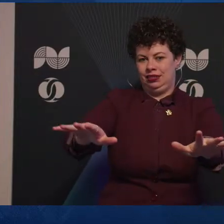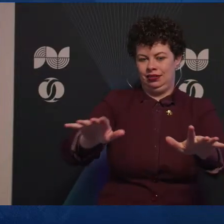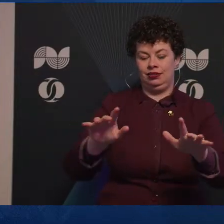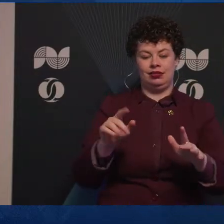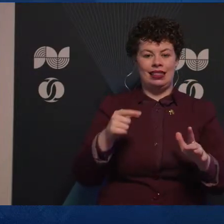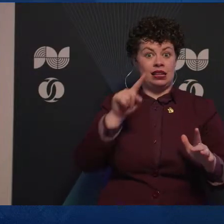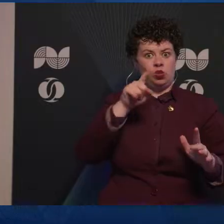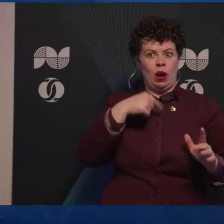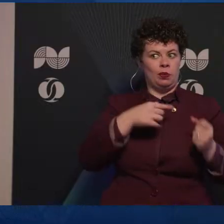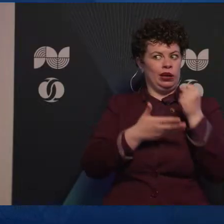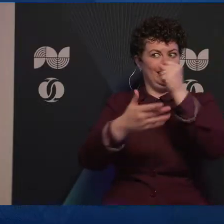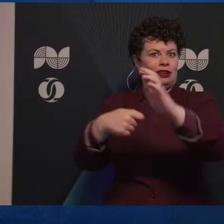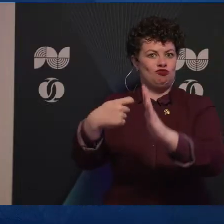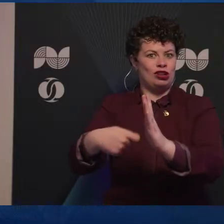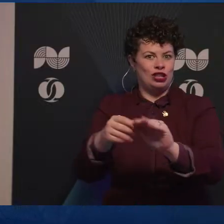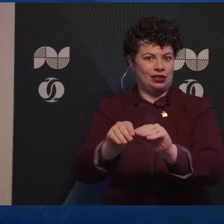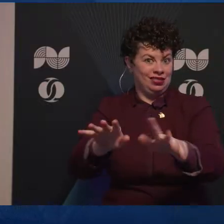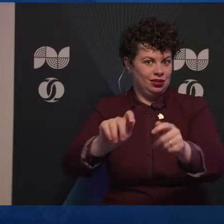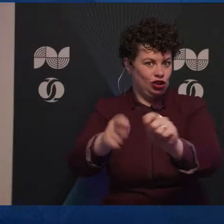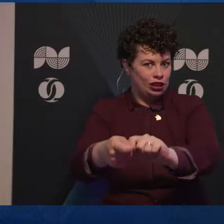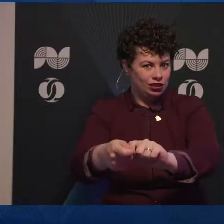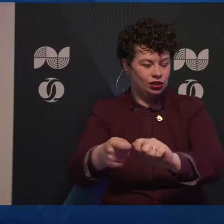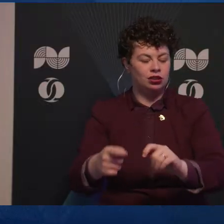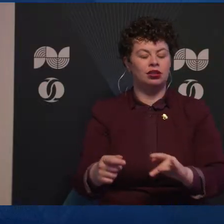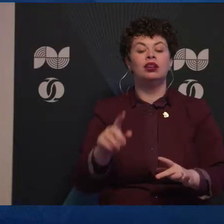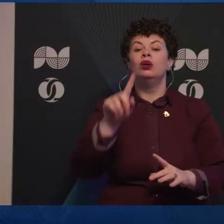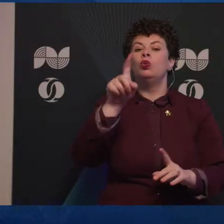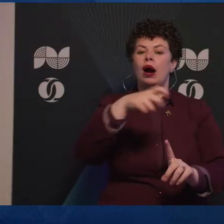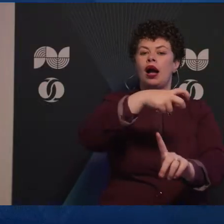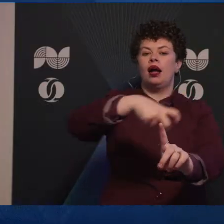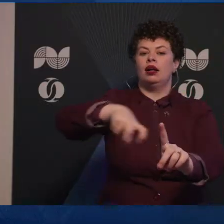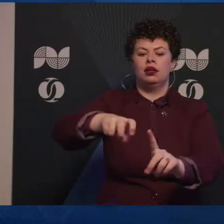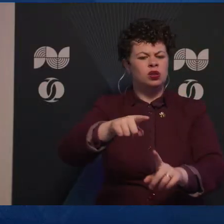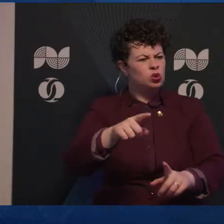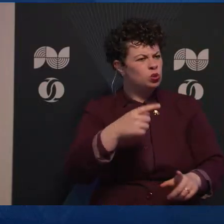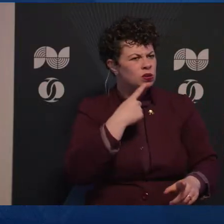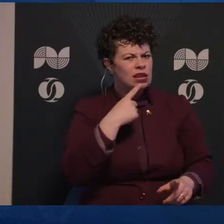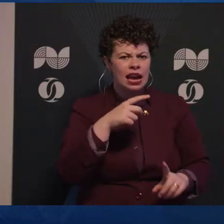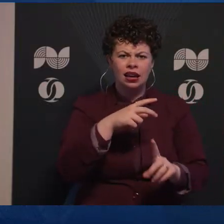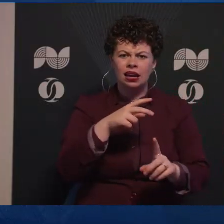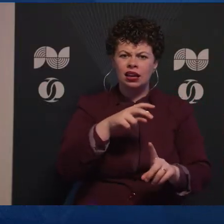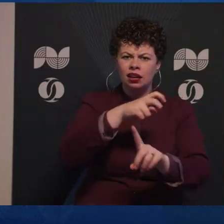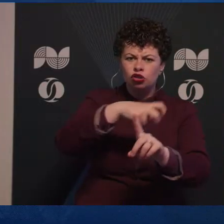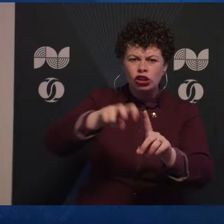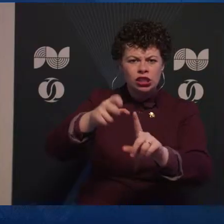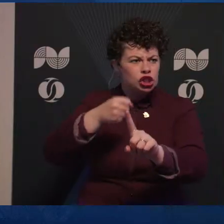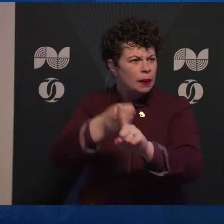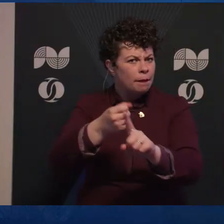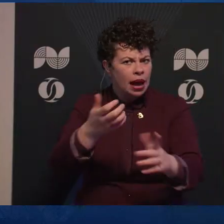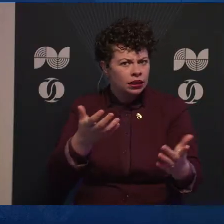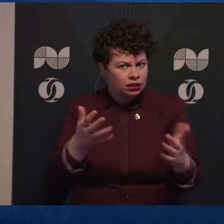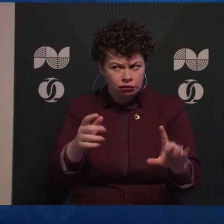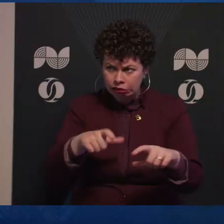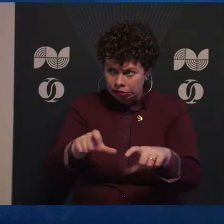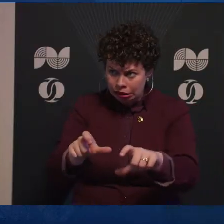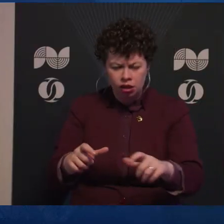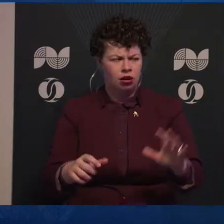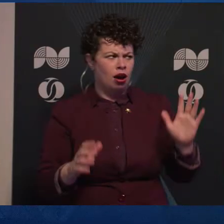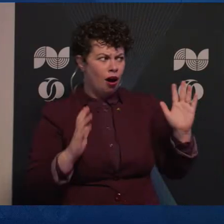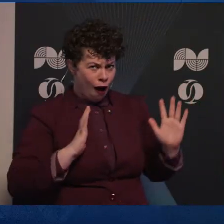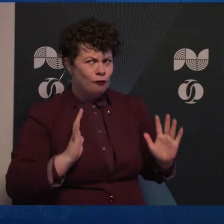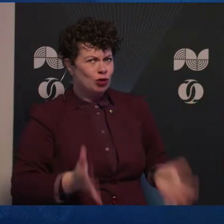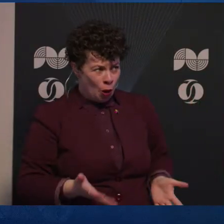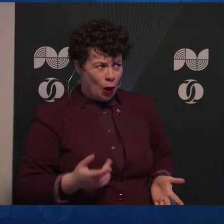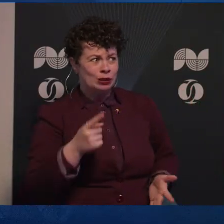it, when you can generate transition, by the way, do you guys still use the word transition impact? I mean, Of course. I feel good. I'm